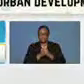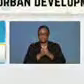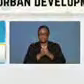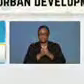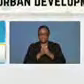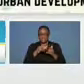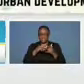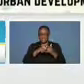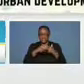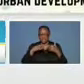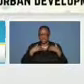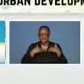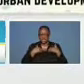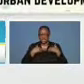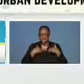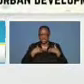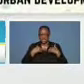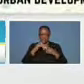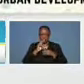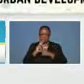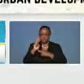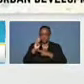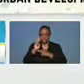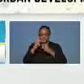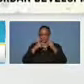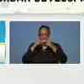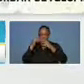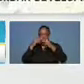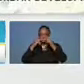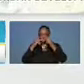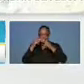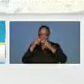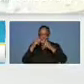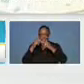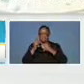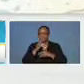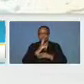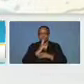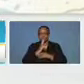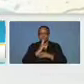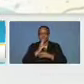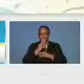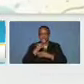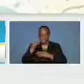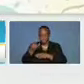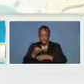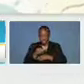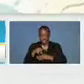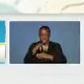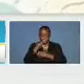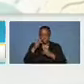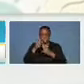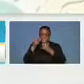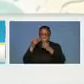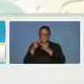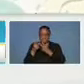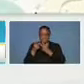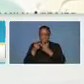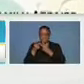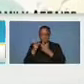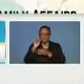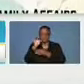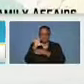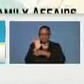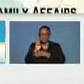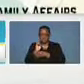The Ministry of Social Services and Urban Development and the Department of Urban Affairs is inviting you to select 50